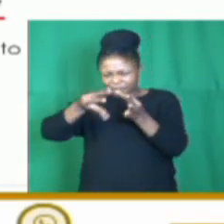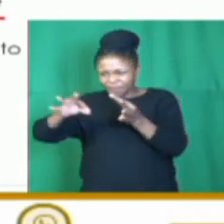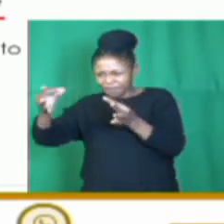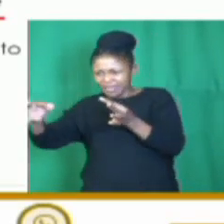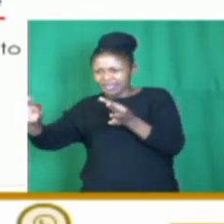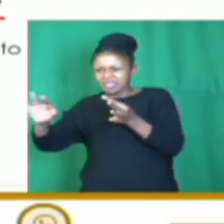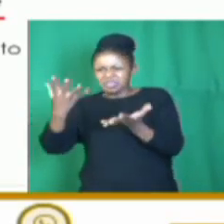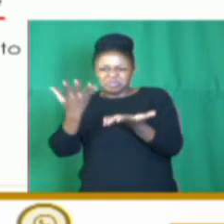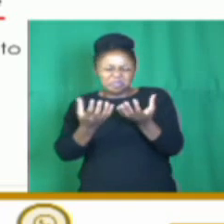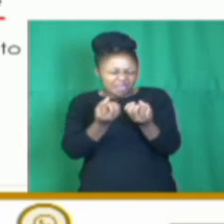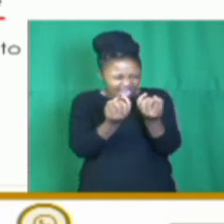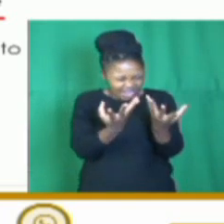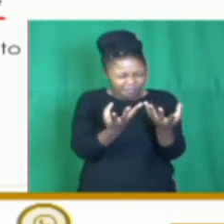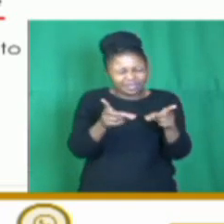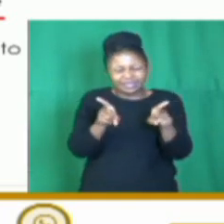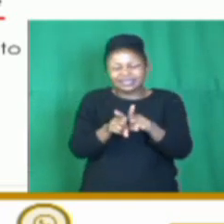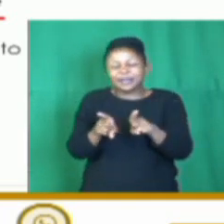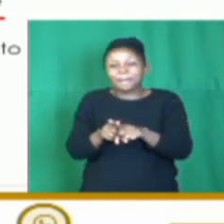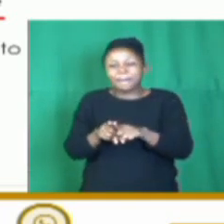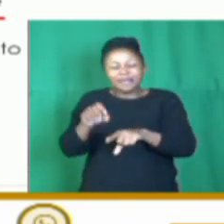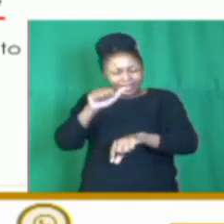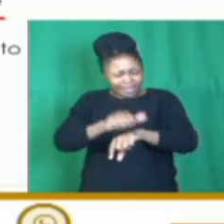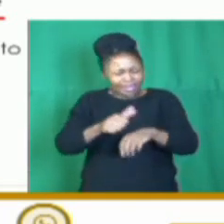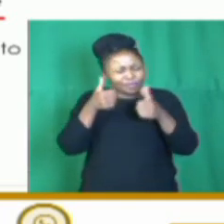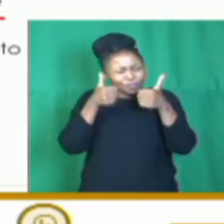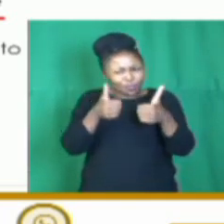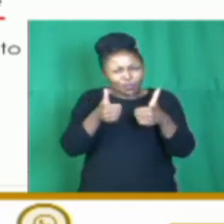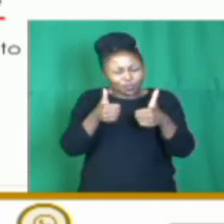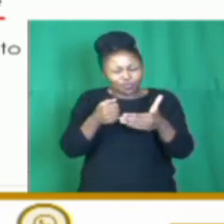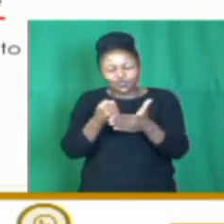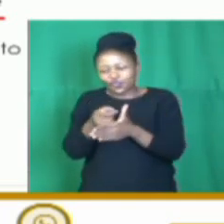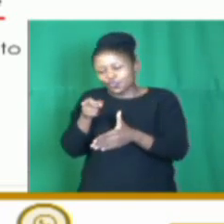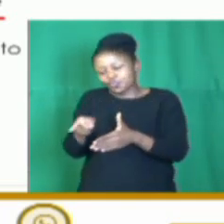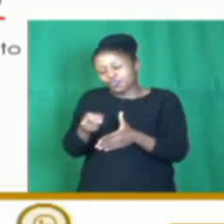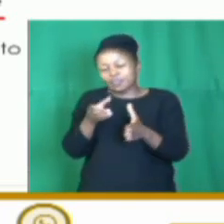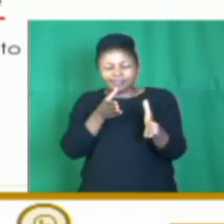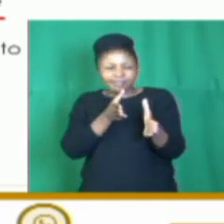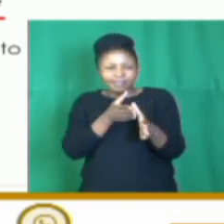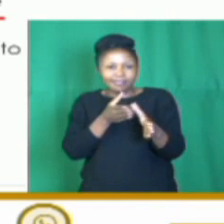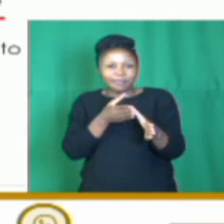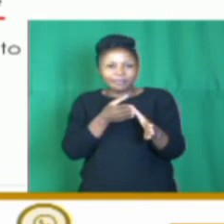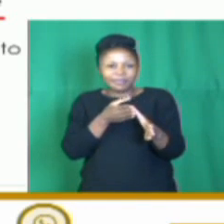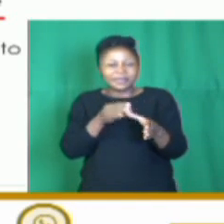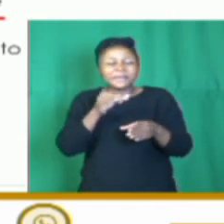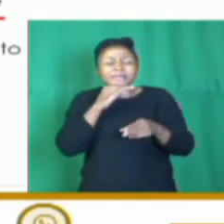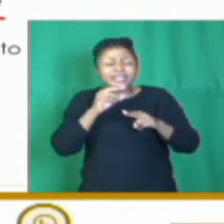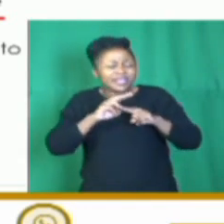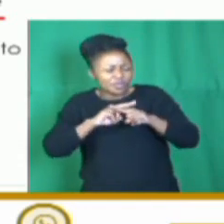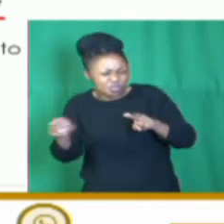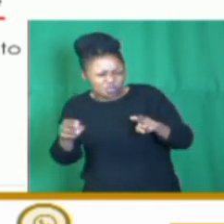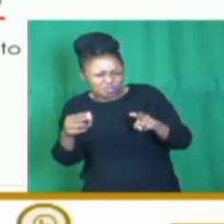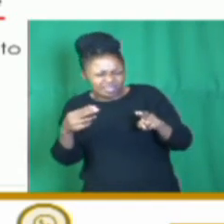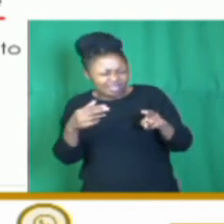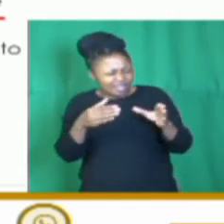suffice or would be enough for this kind of a response. So there are no parts of the question that